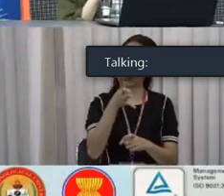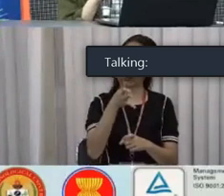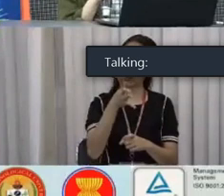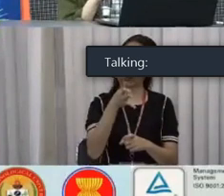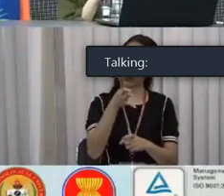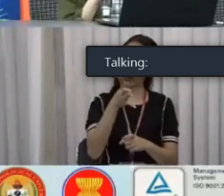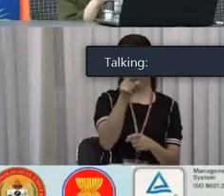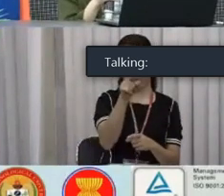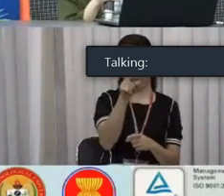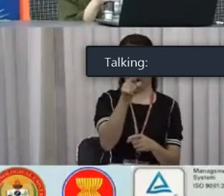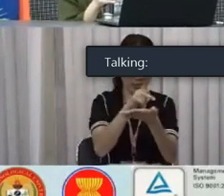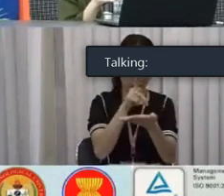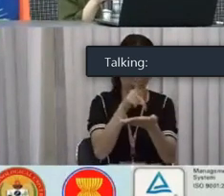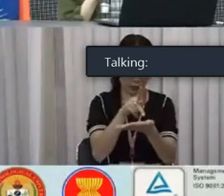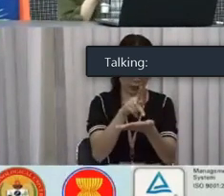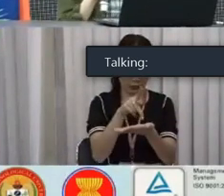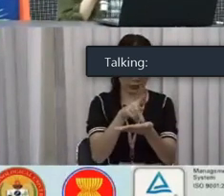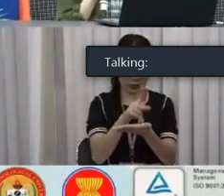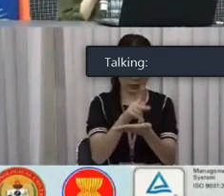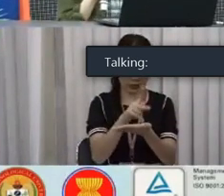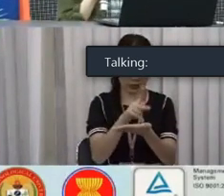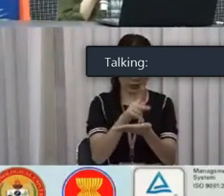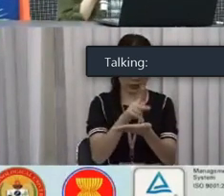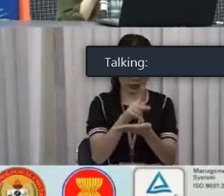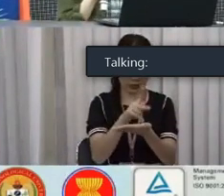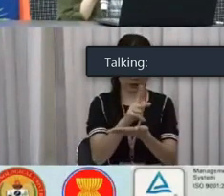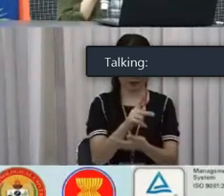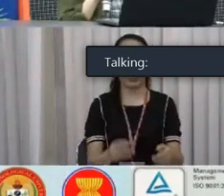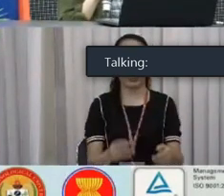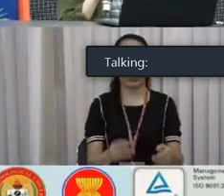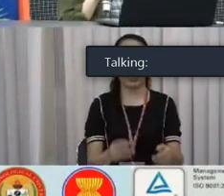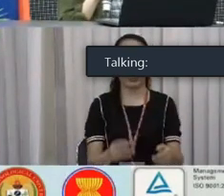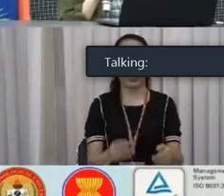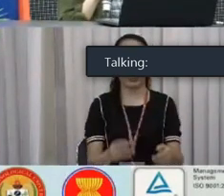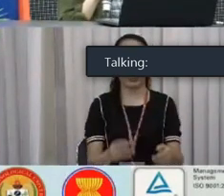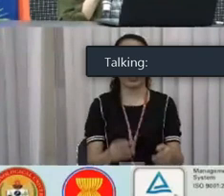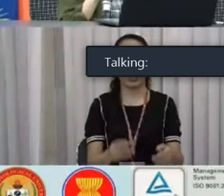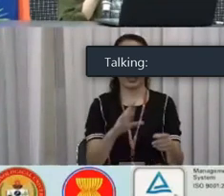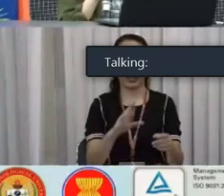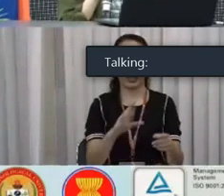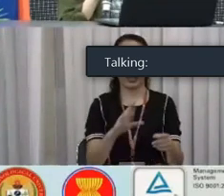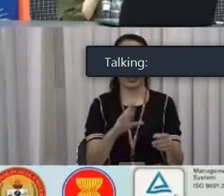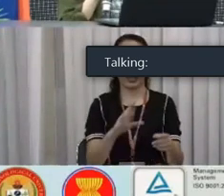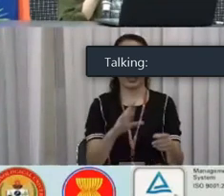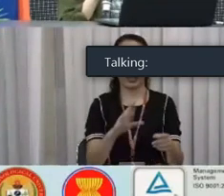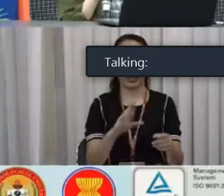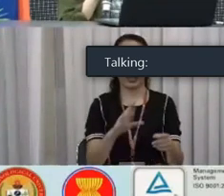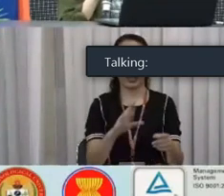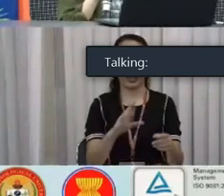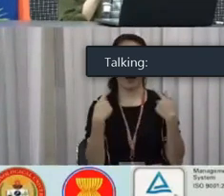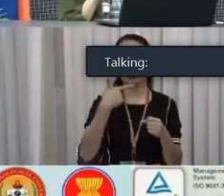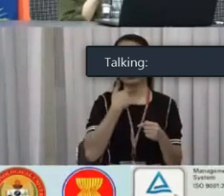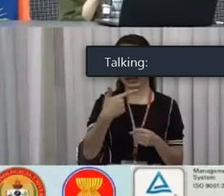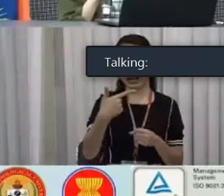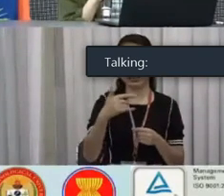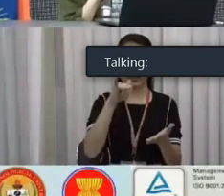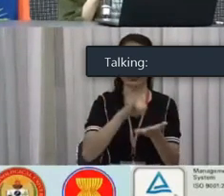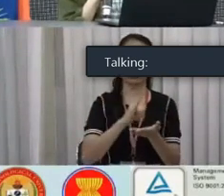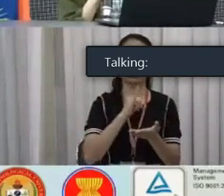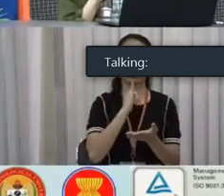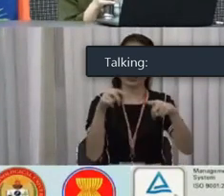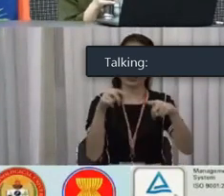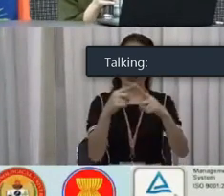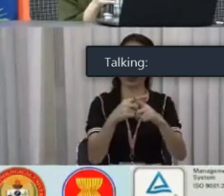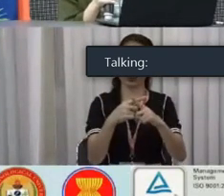obtained a passing grade sa previous nga semester. Number three, ang income tax, ang income sa imong parents